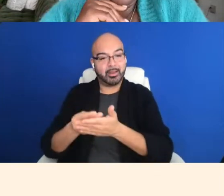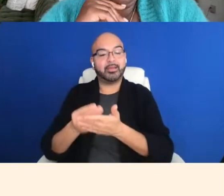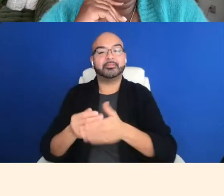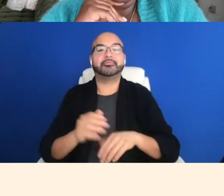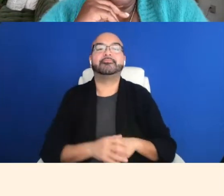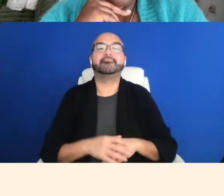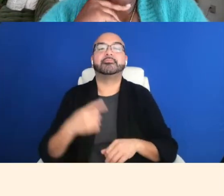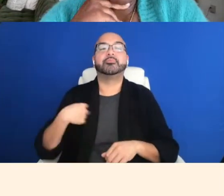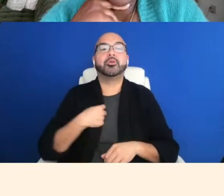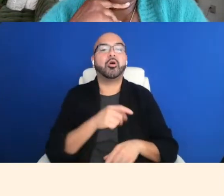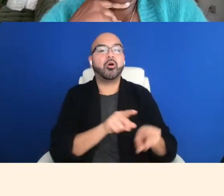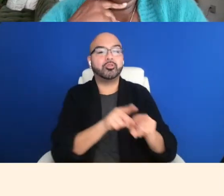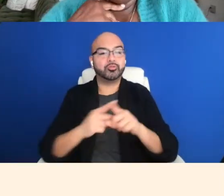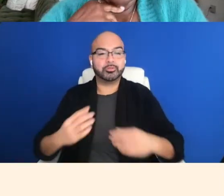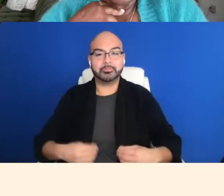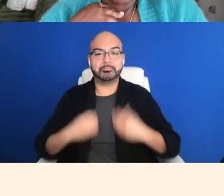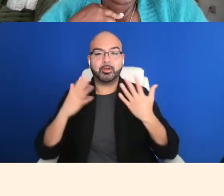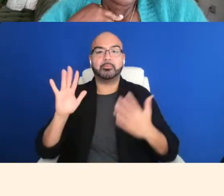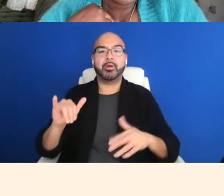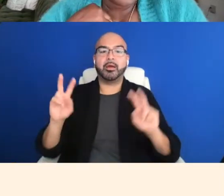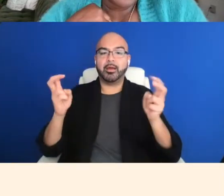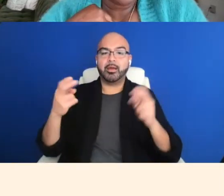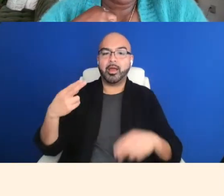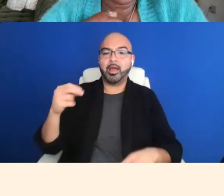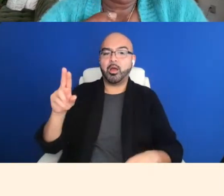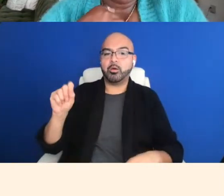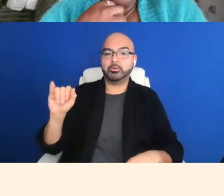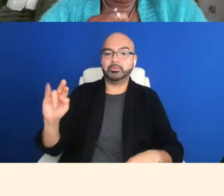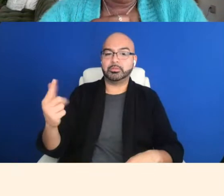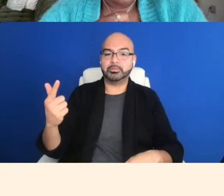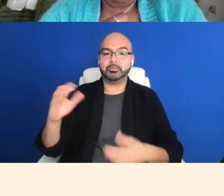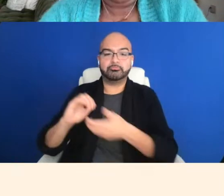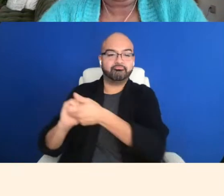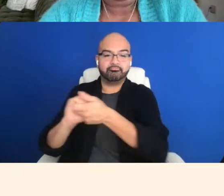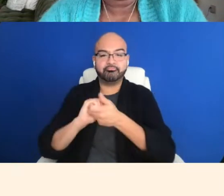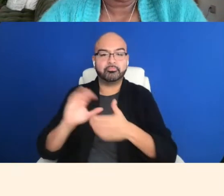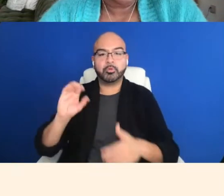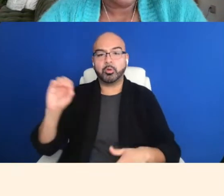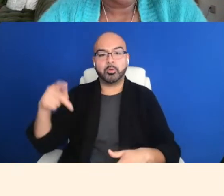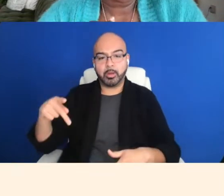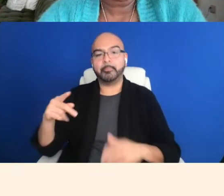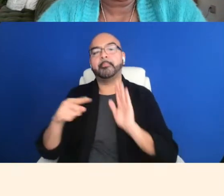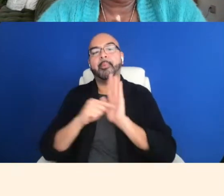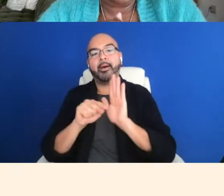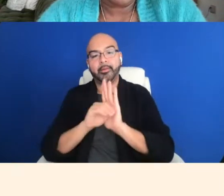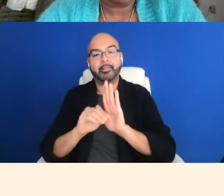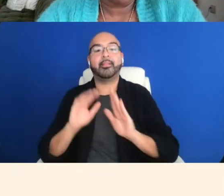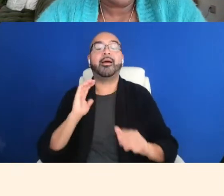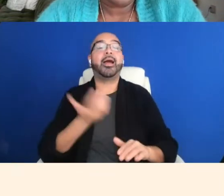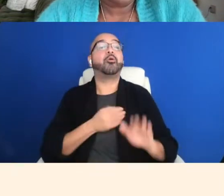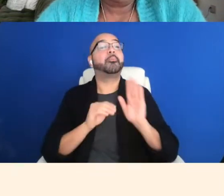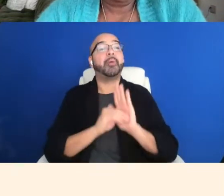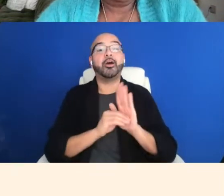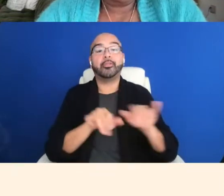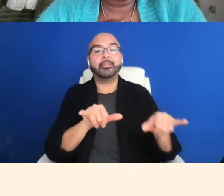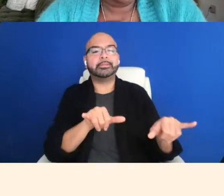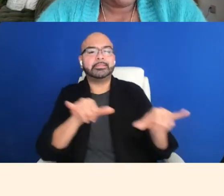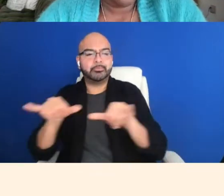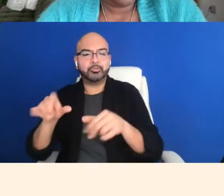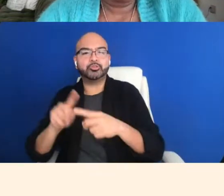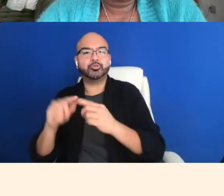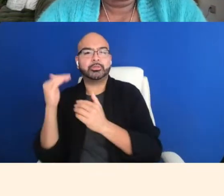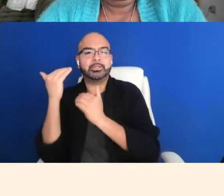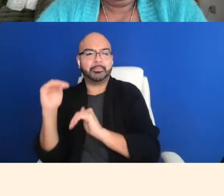the housing co-op model. And in this case, our model is closest to the limited equity